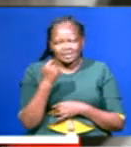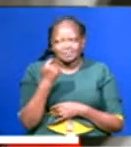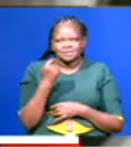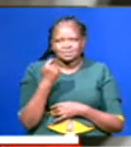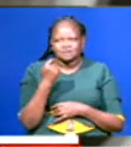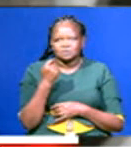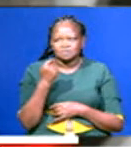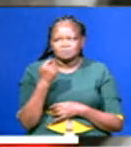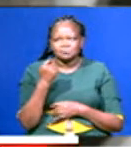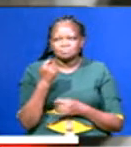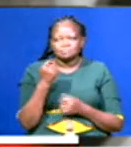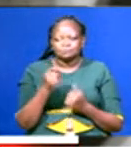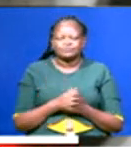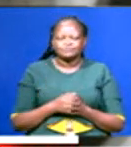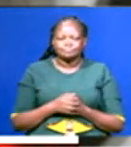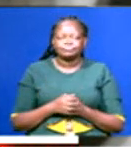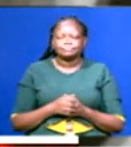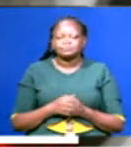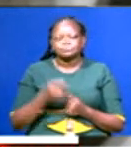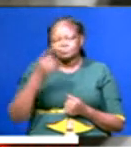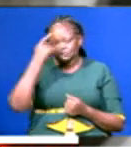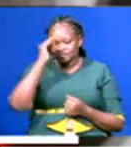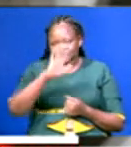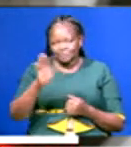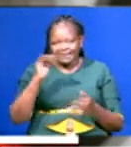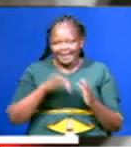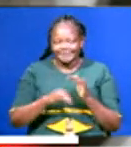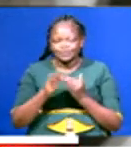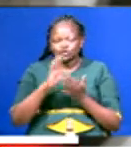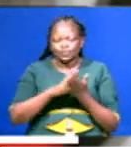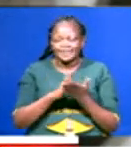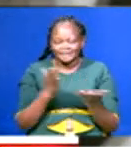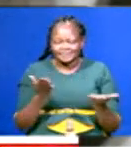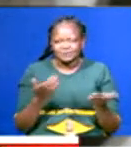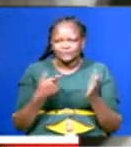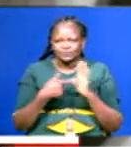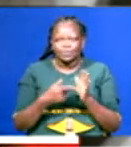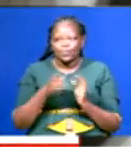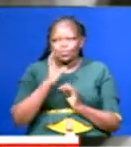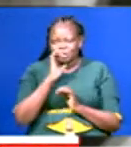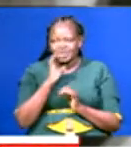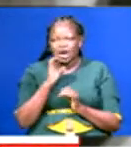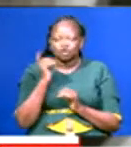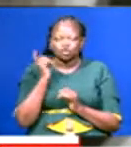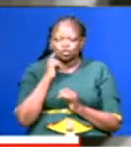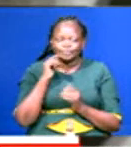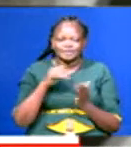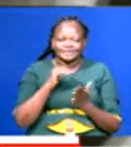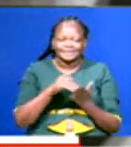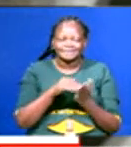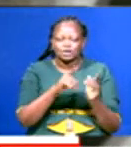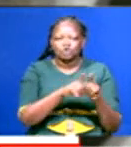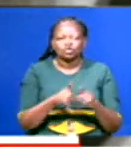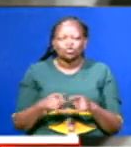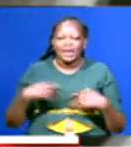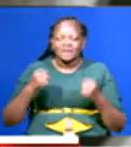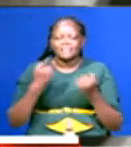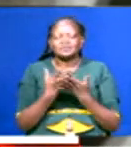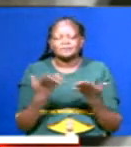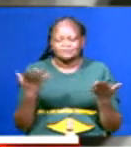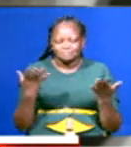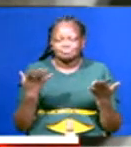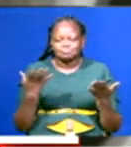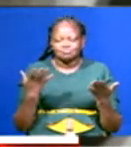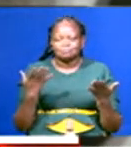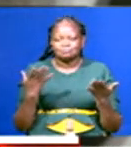rest of the country. For them, access to basics such as water, shopping centers, and also health facilities is